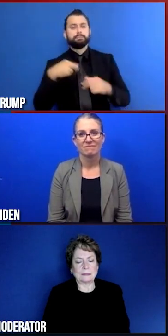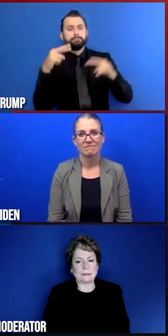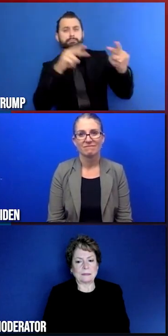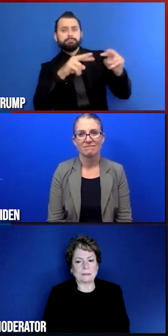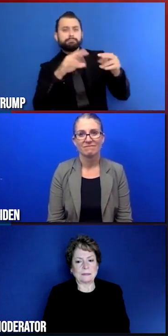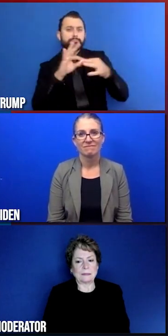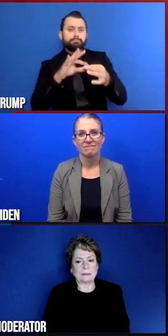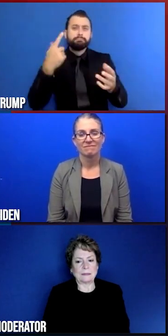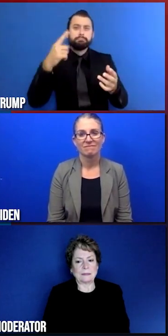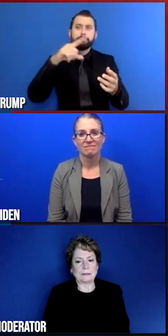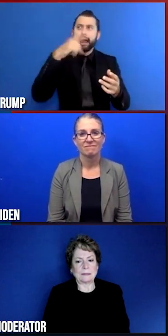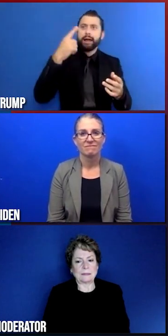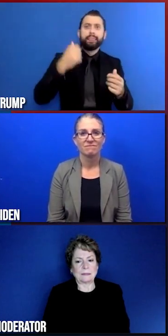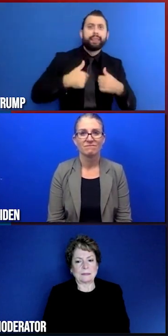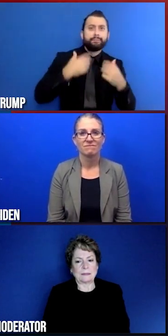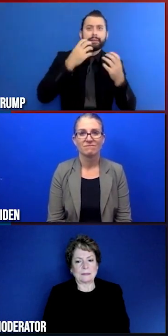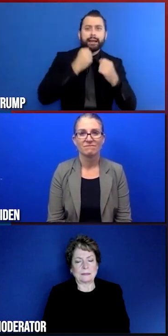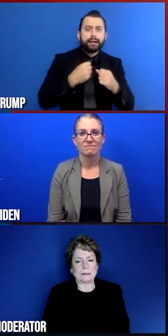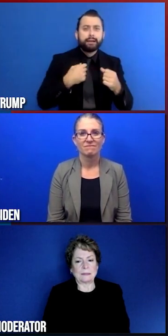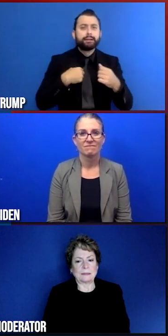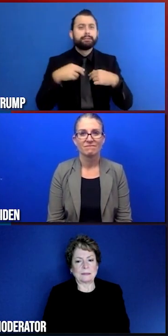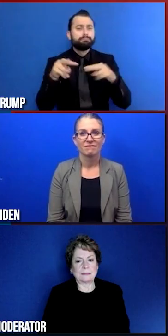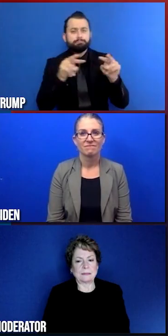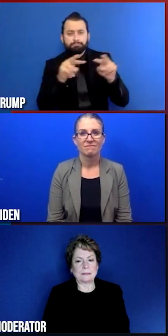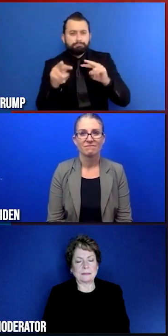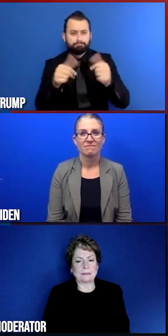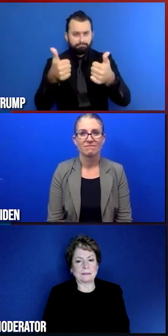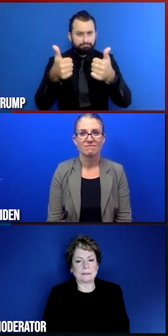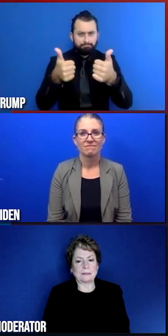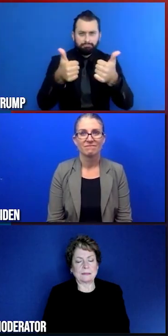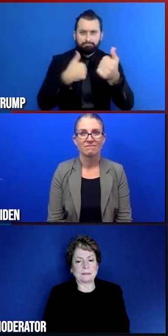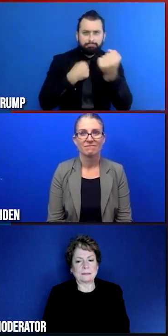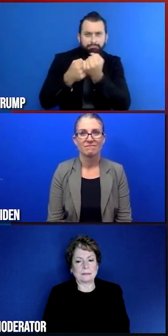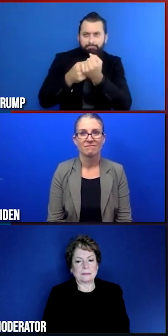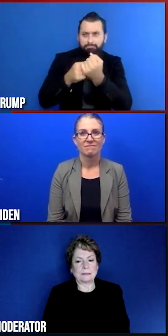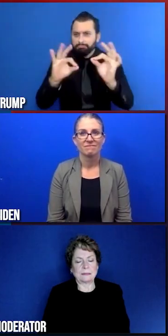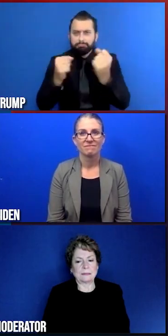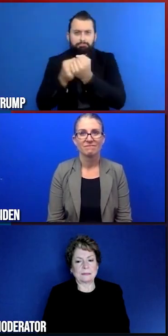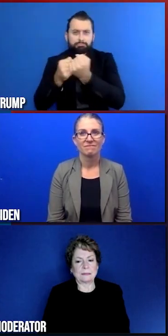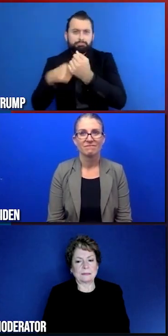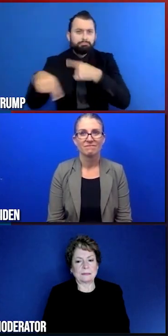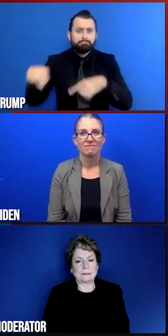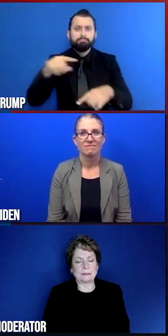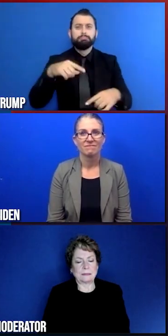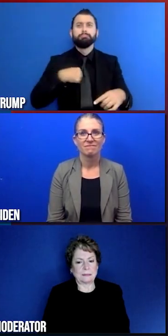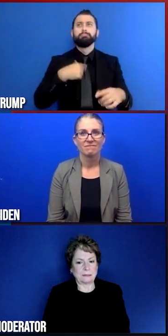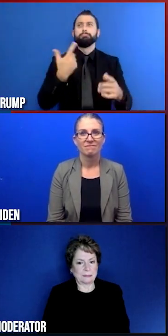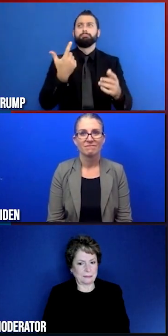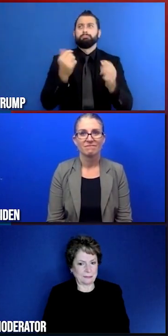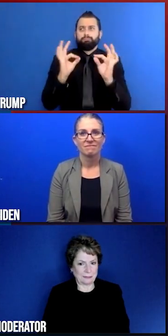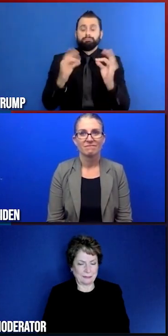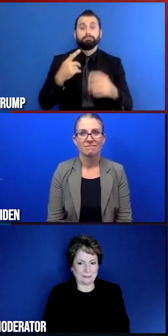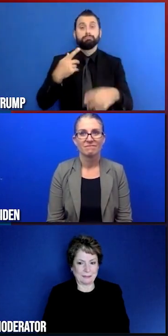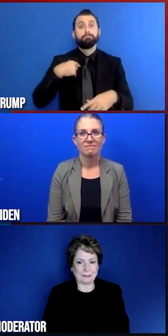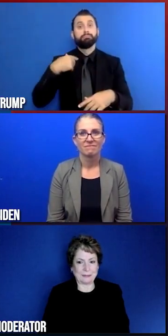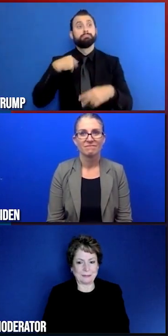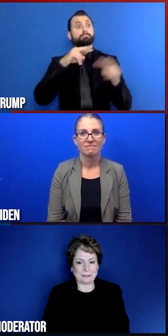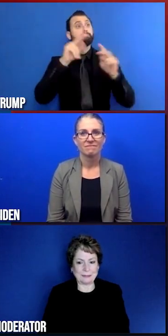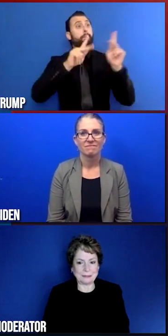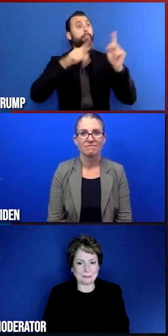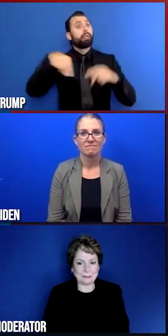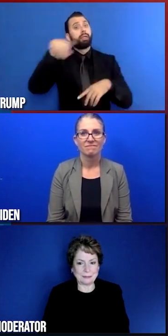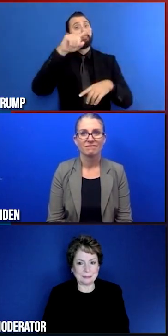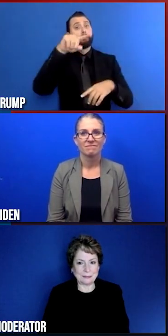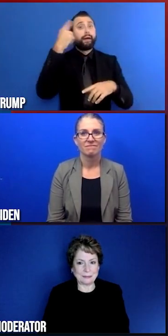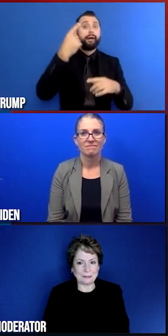relationships with all people. I am the least racist person in this room. What do you say to Americans who are concerned by that rhetoric? I